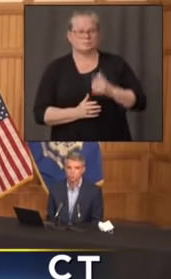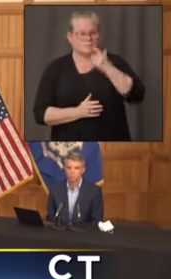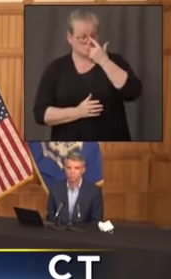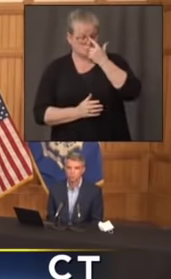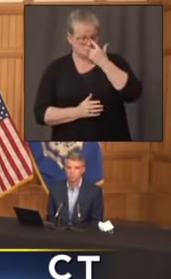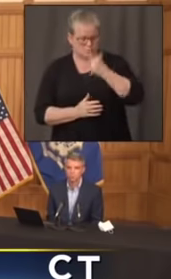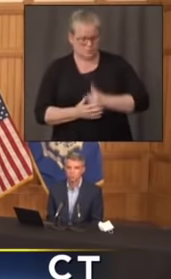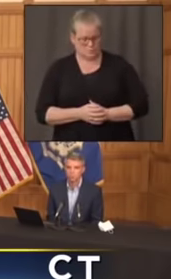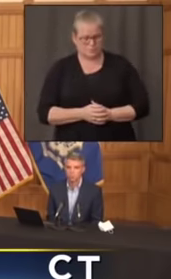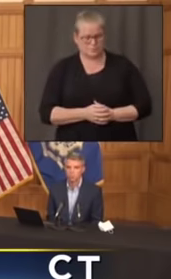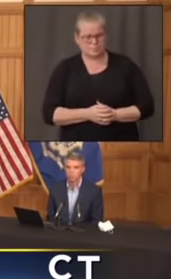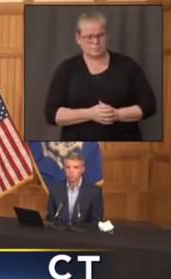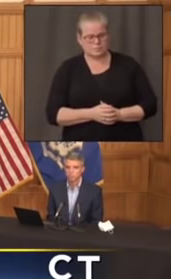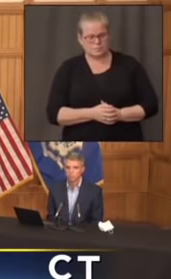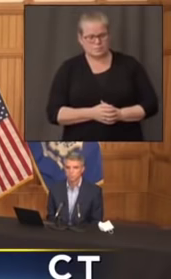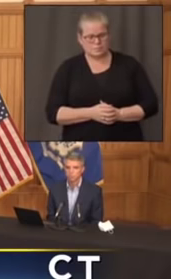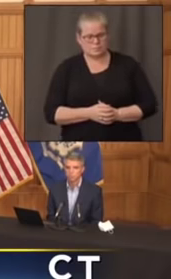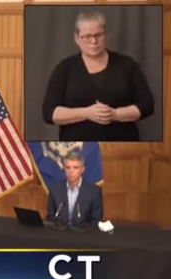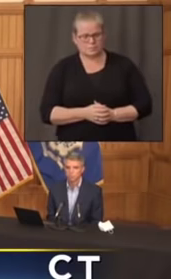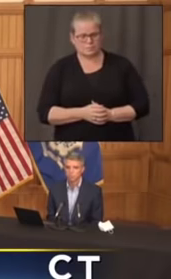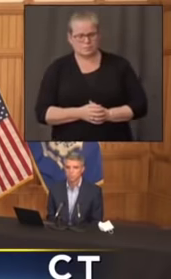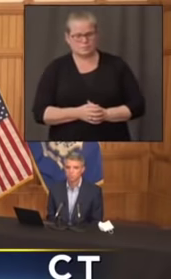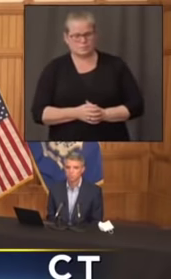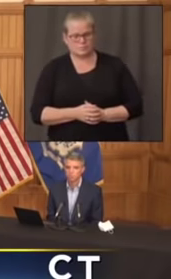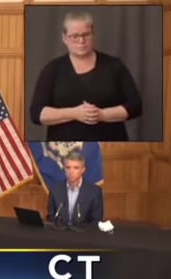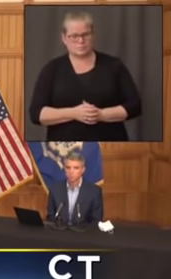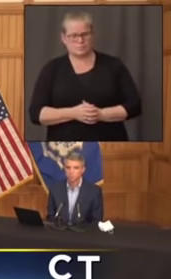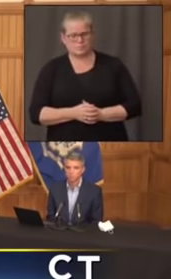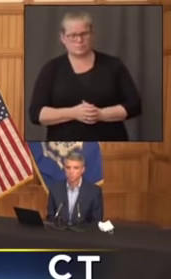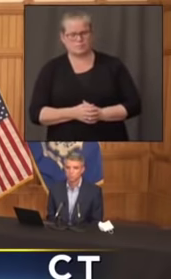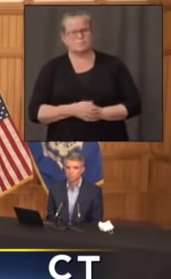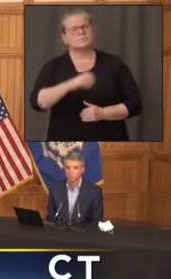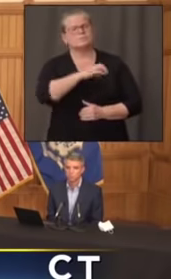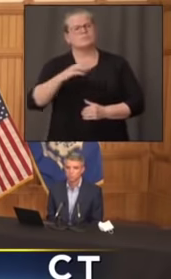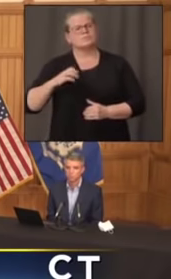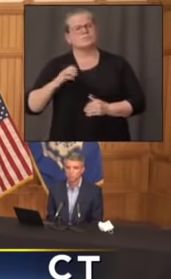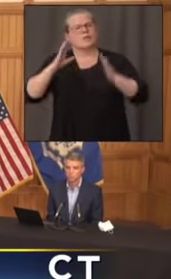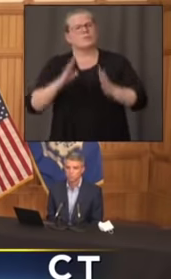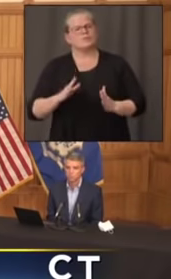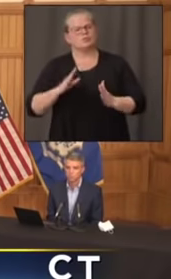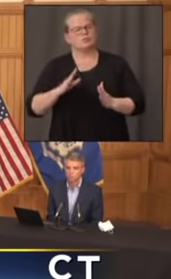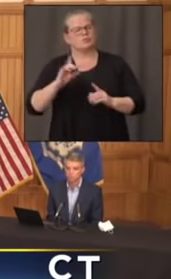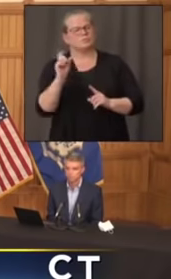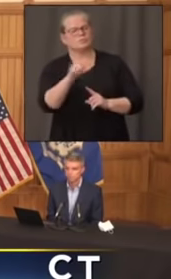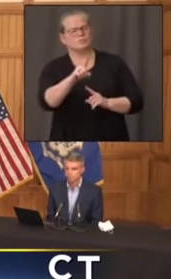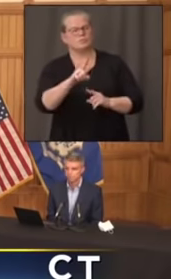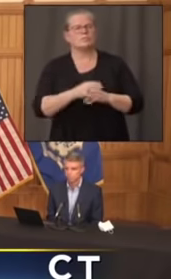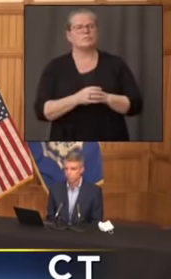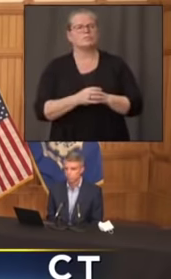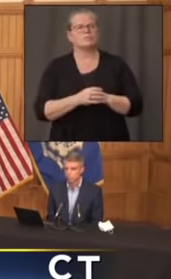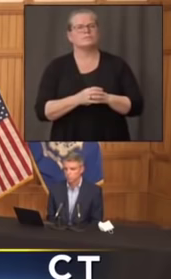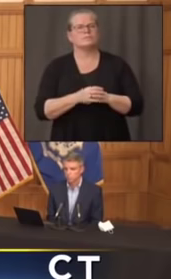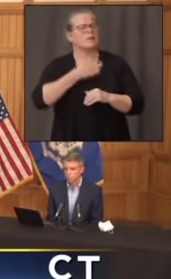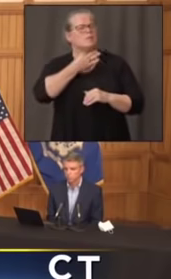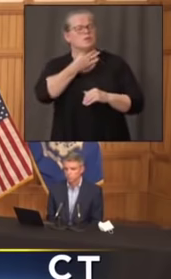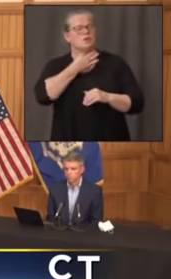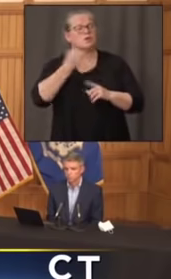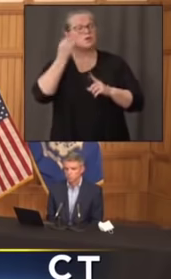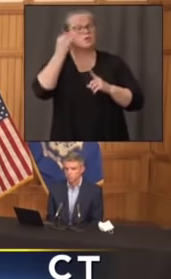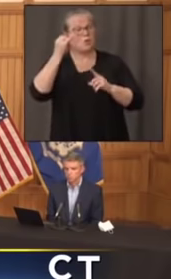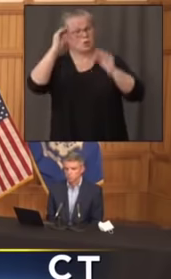Thanks, Max. Commissioner, could I ask you what you tell teachers who have concerns about